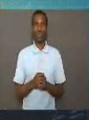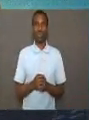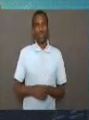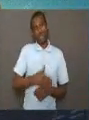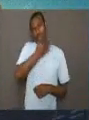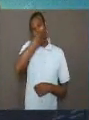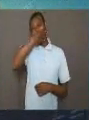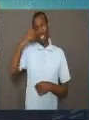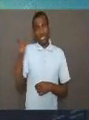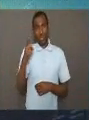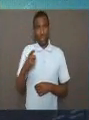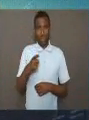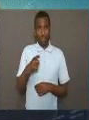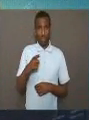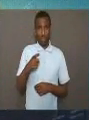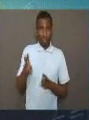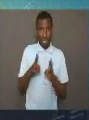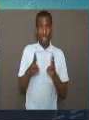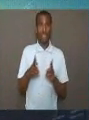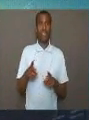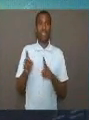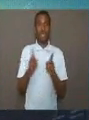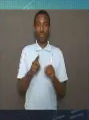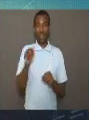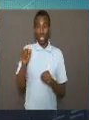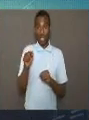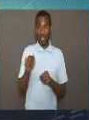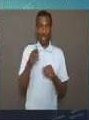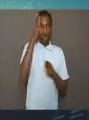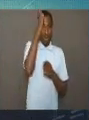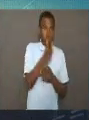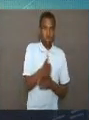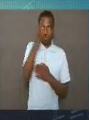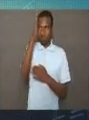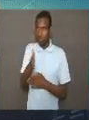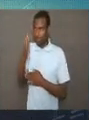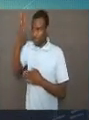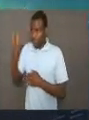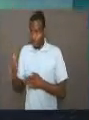best way to understand is to compartmentalize the process.